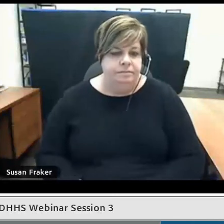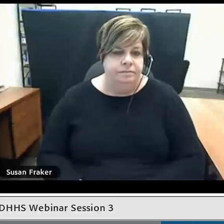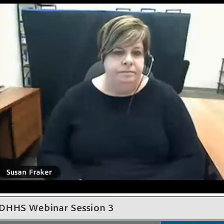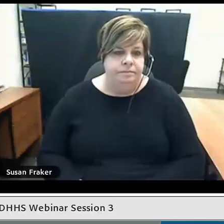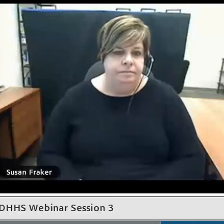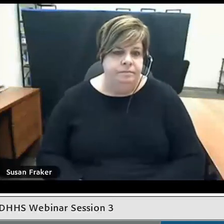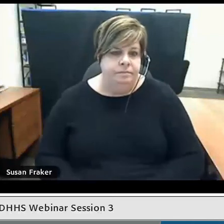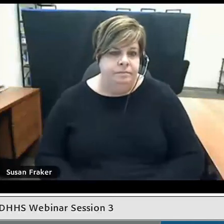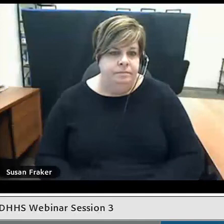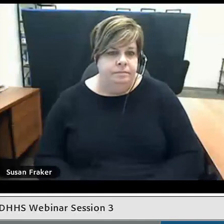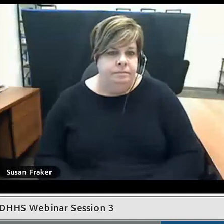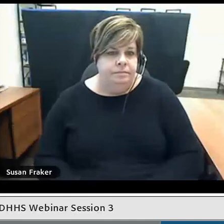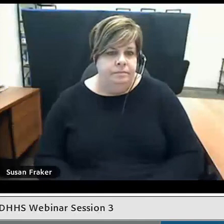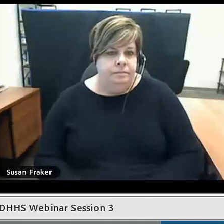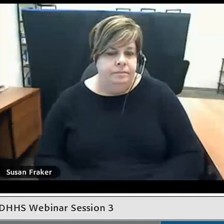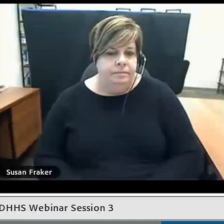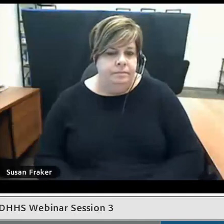situation.